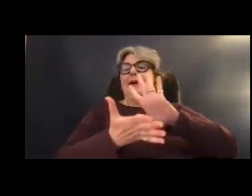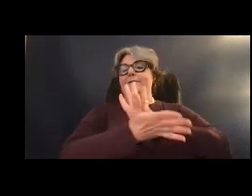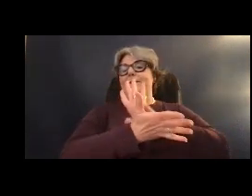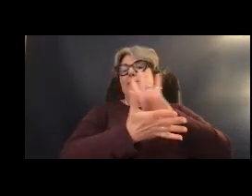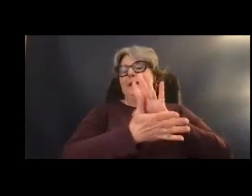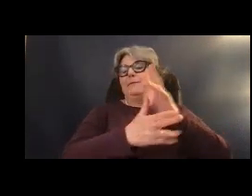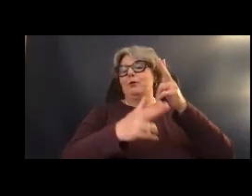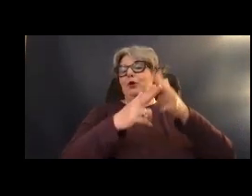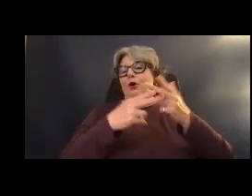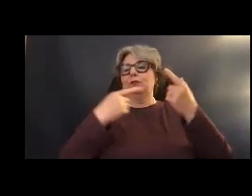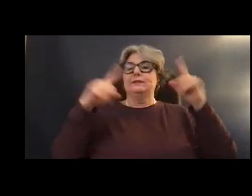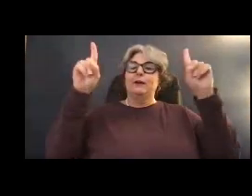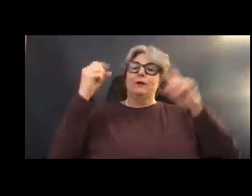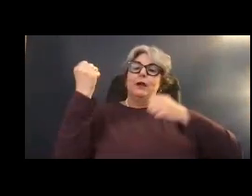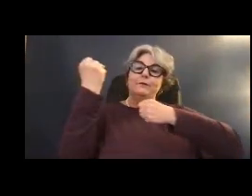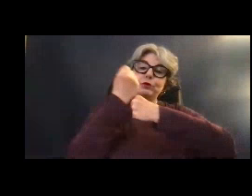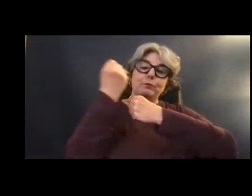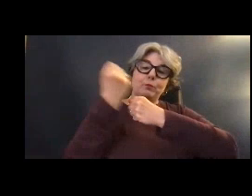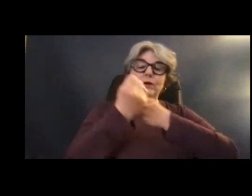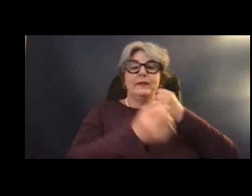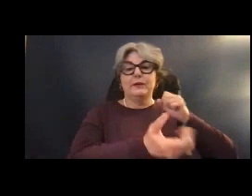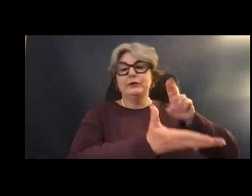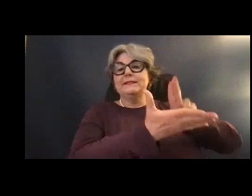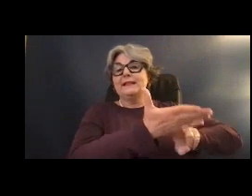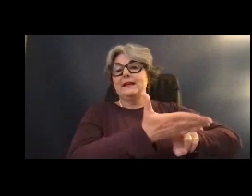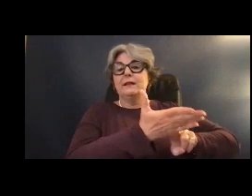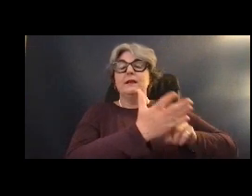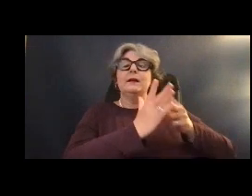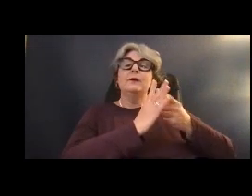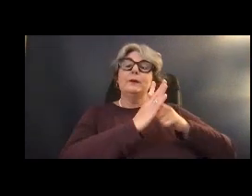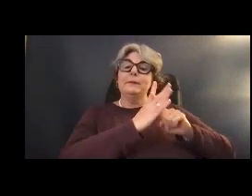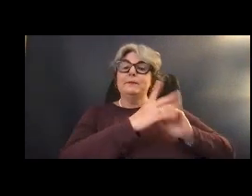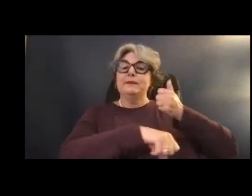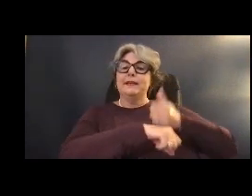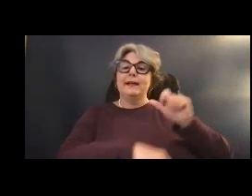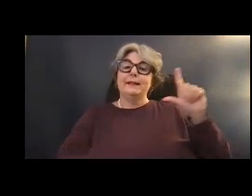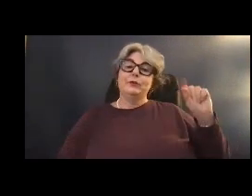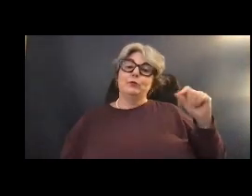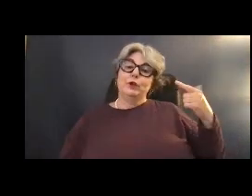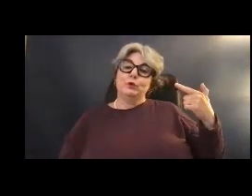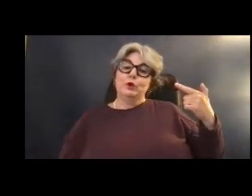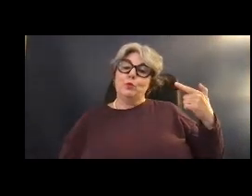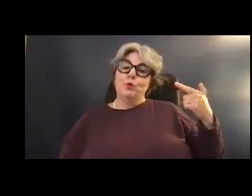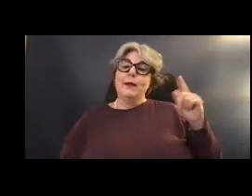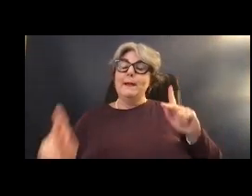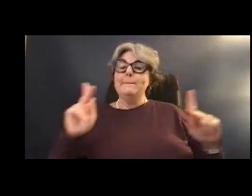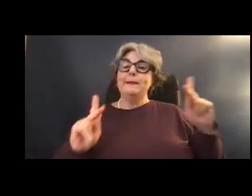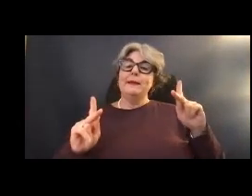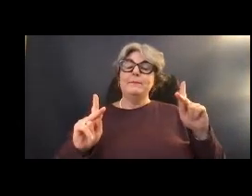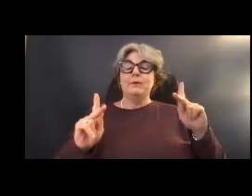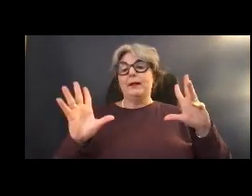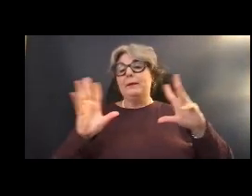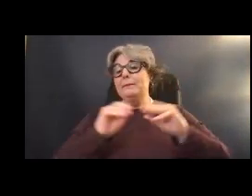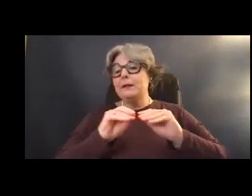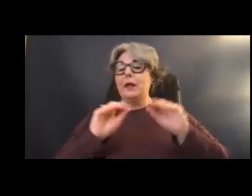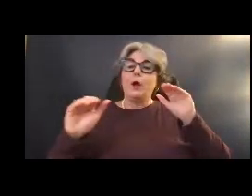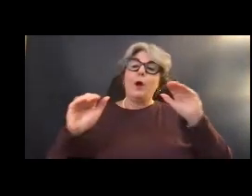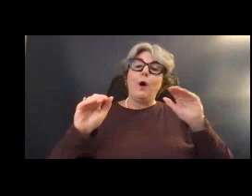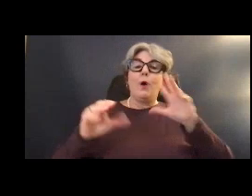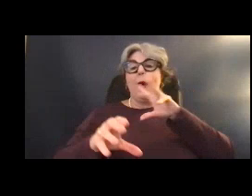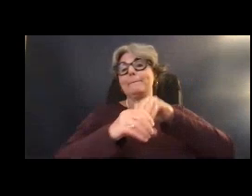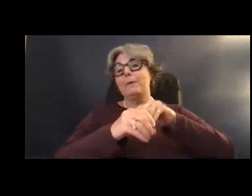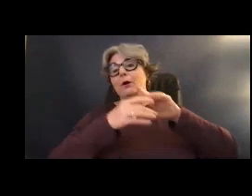support just because when we started in 2021, if people got on a call, they were like, oh, they're part of